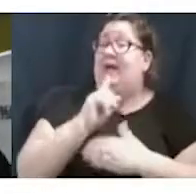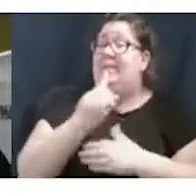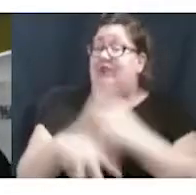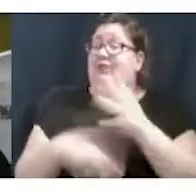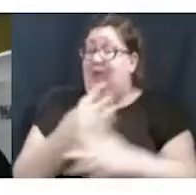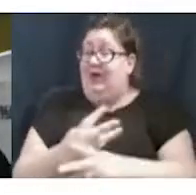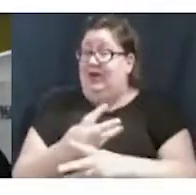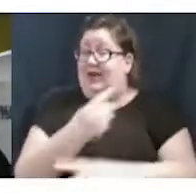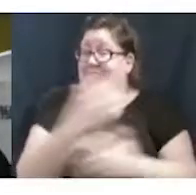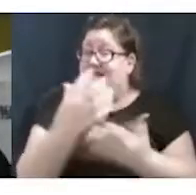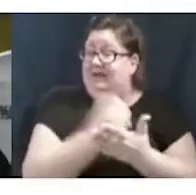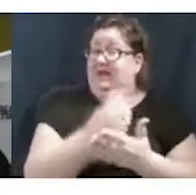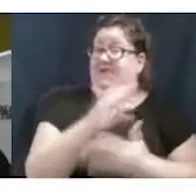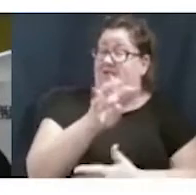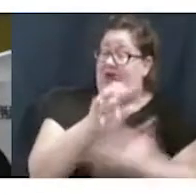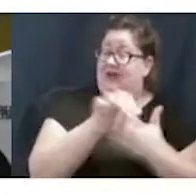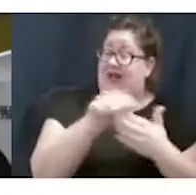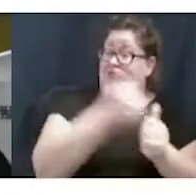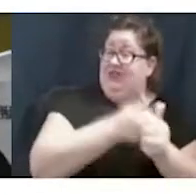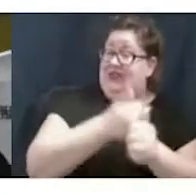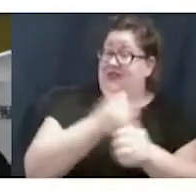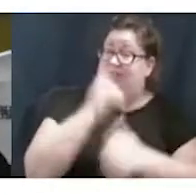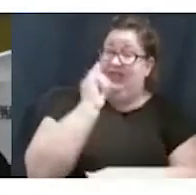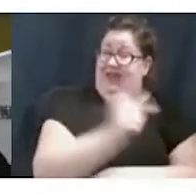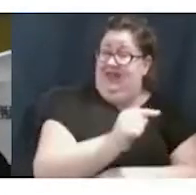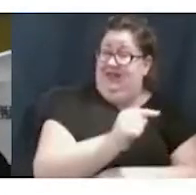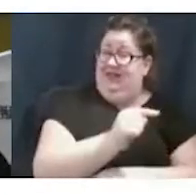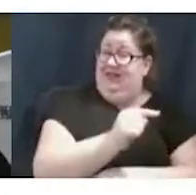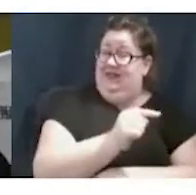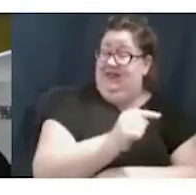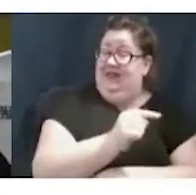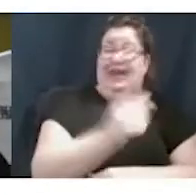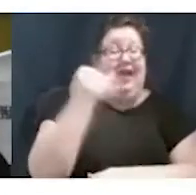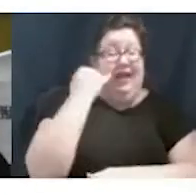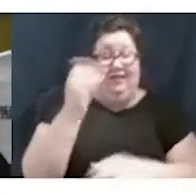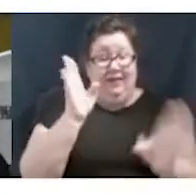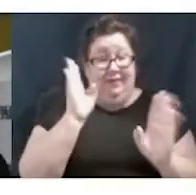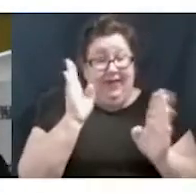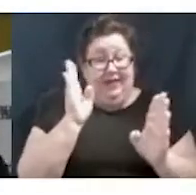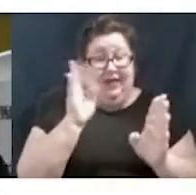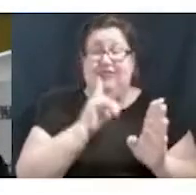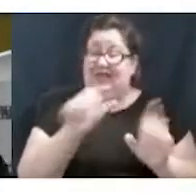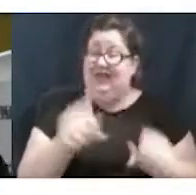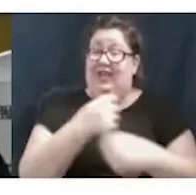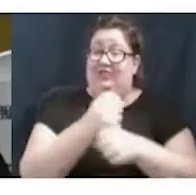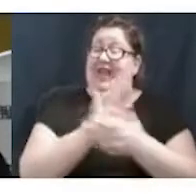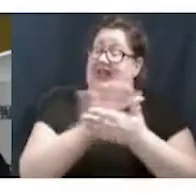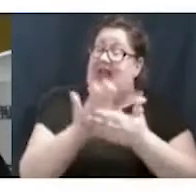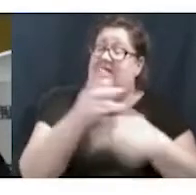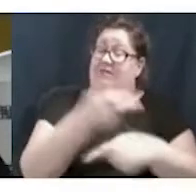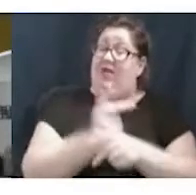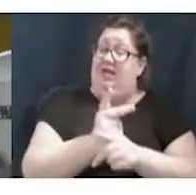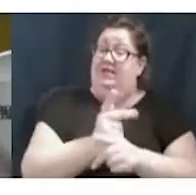them. And they are able to, if they pay attention, they're able to really create a nice product.